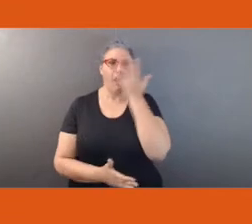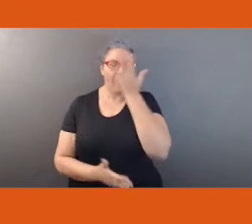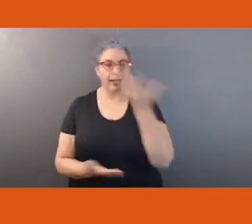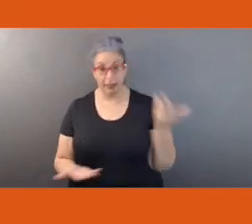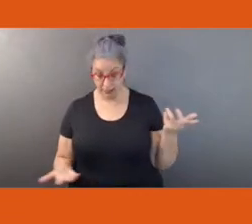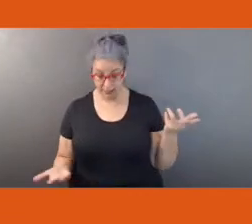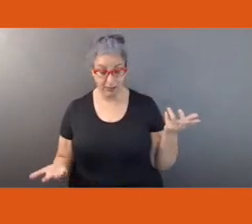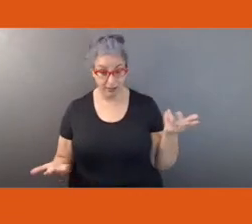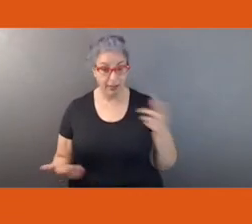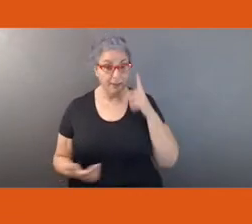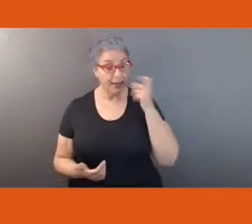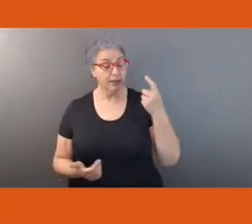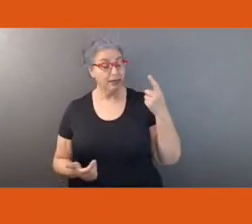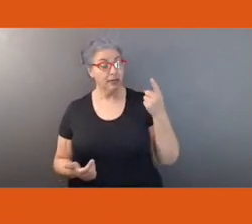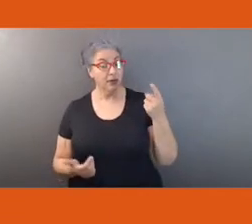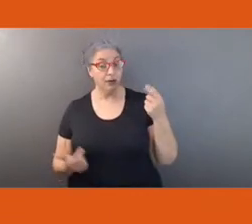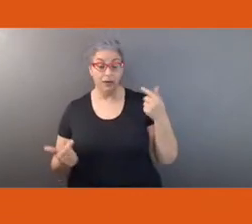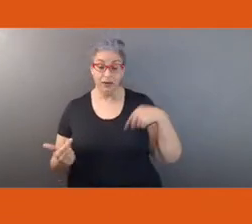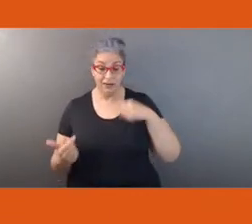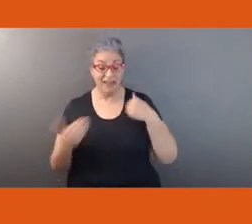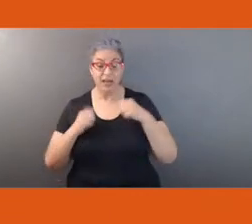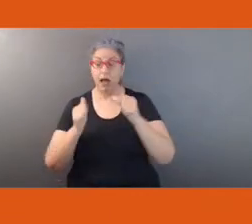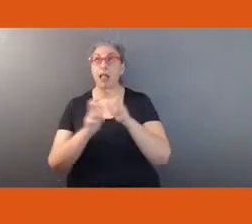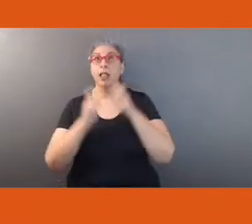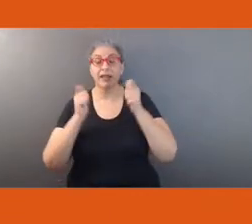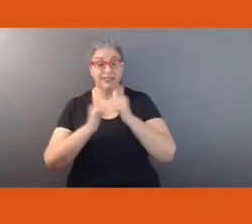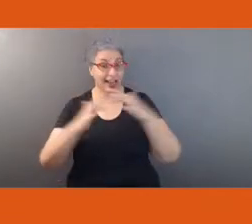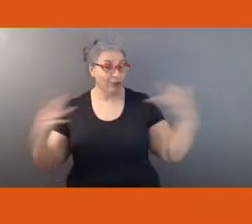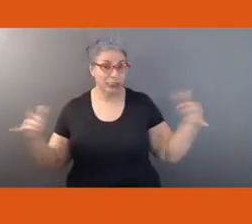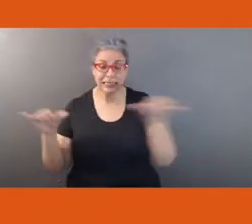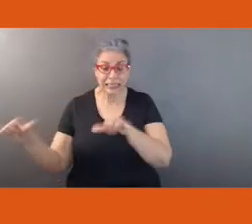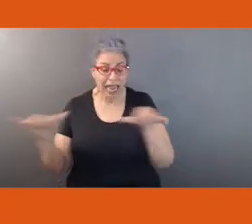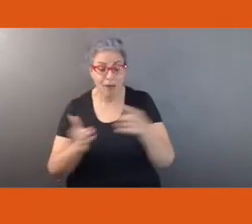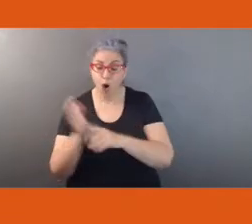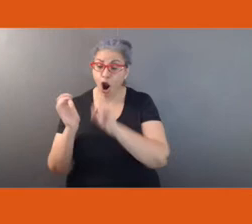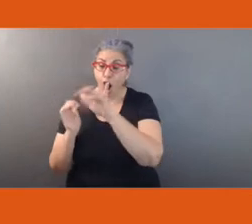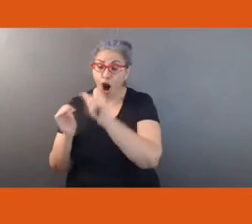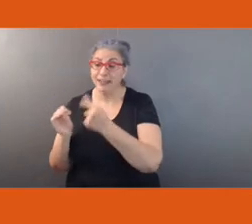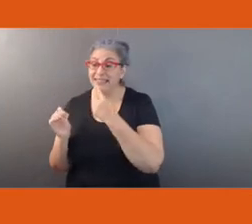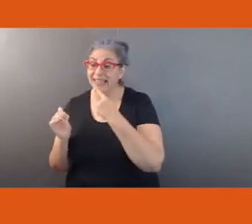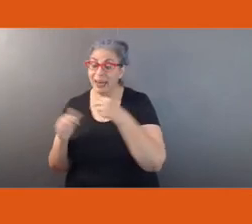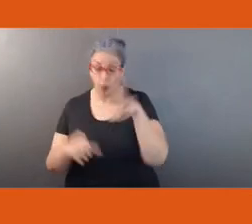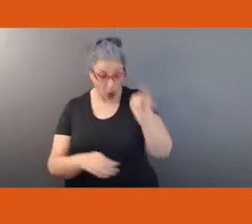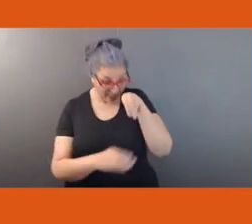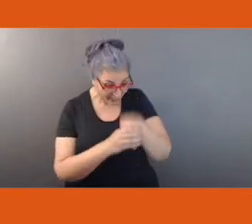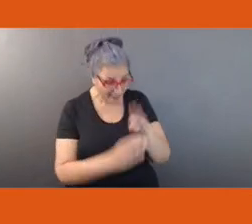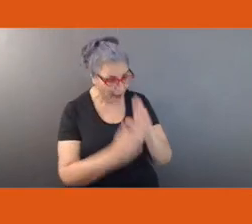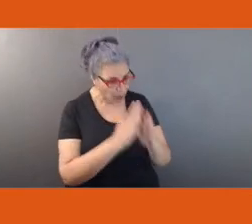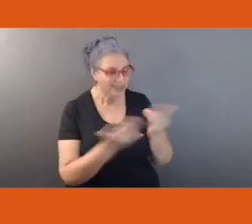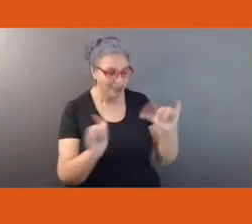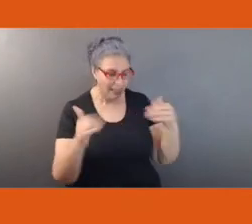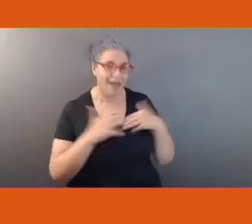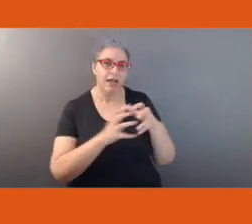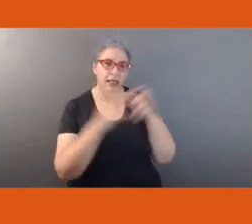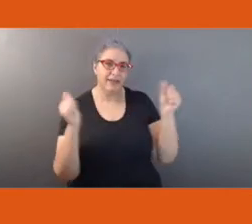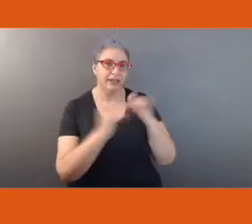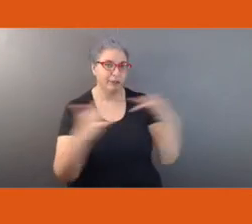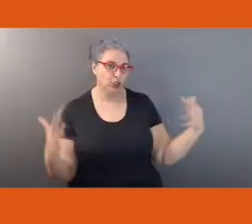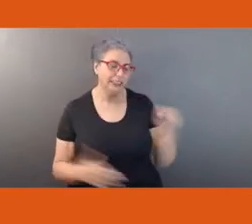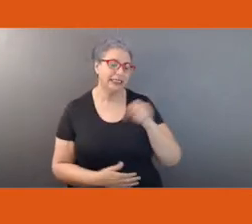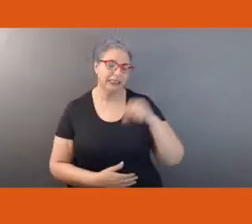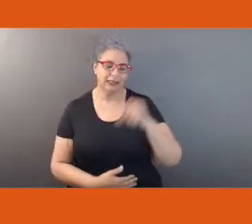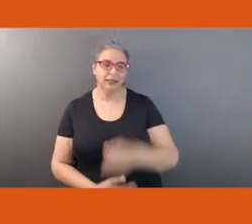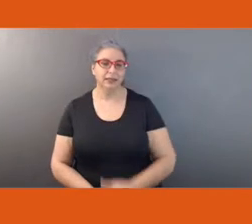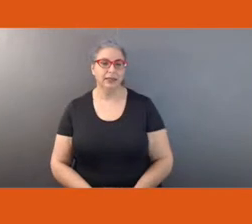there is also a lot of diversity, like same thing what Carla said, inside of the communities, there's still a lot of